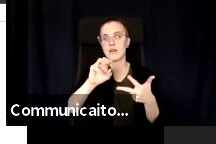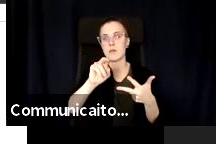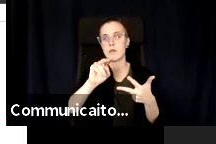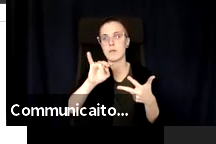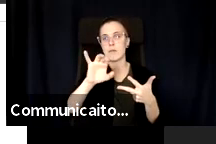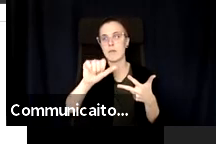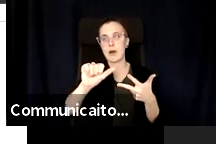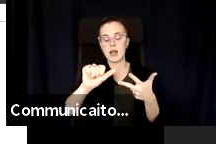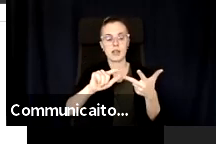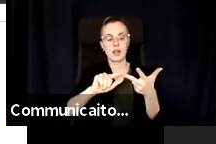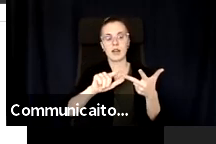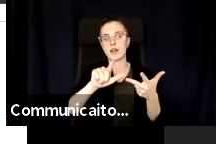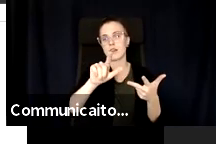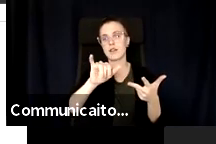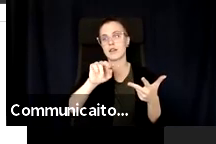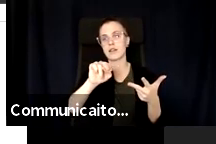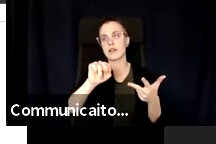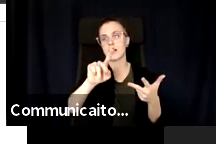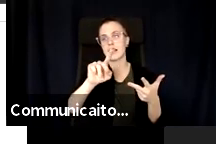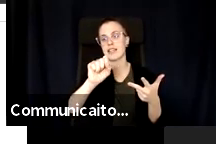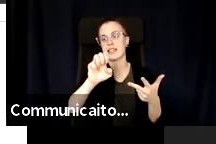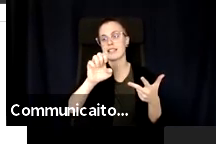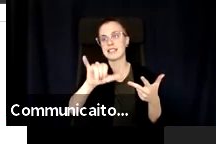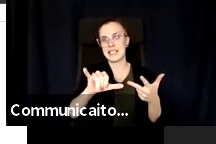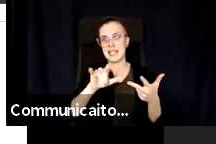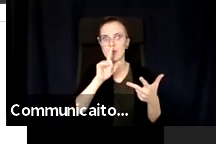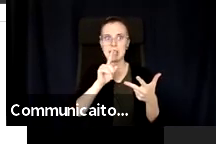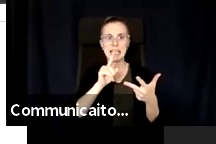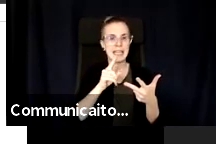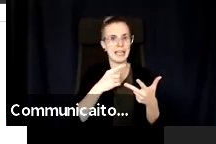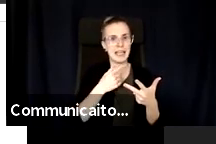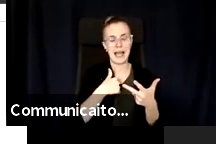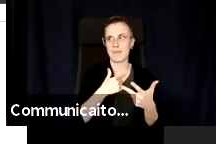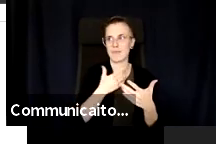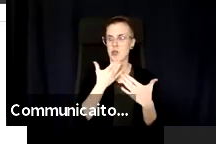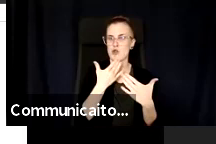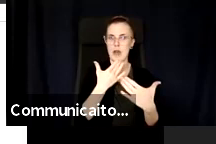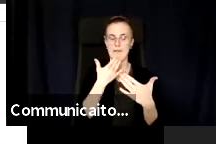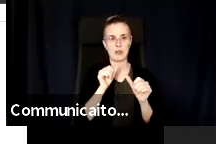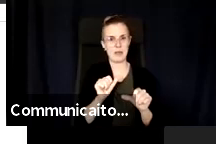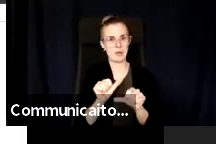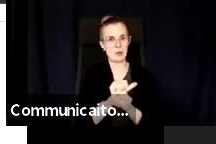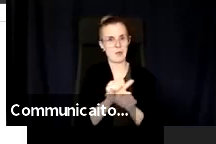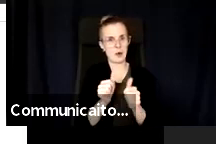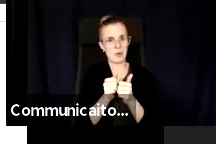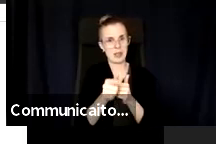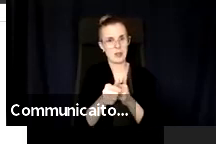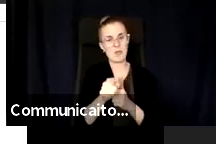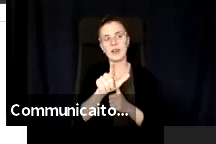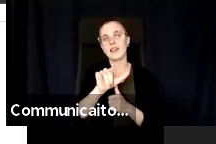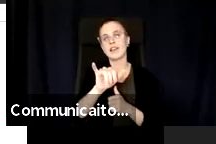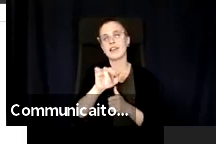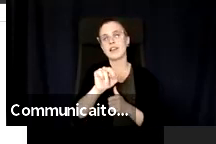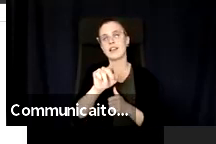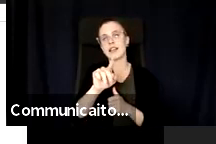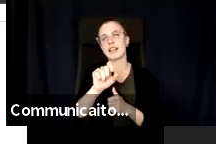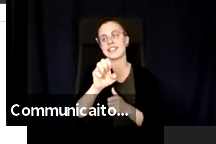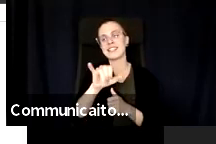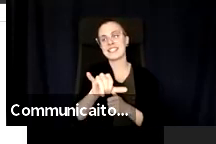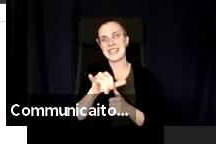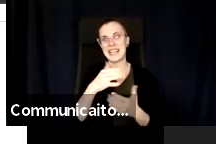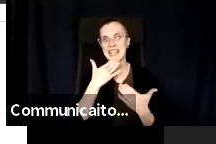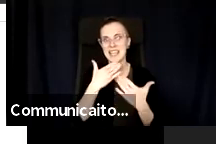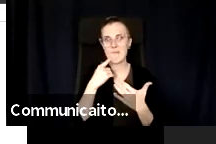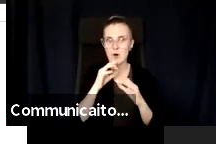great job every single day, and I'm grateful to be able to work with you. Lindsay, thank you for communicating about all the ADA